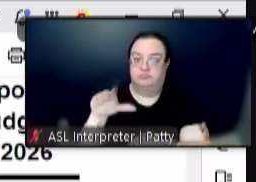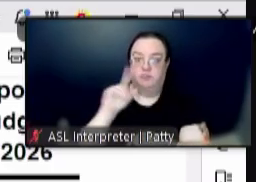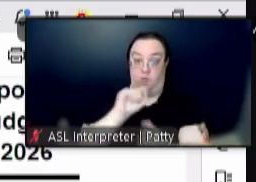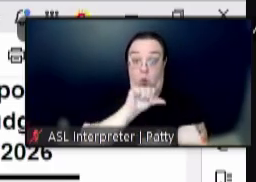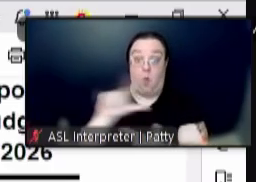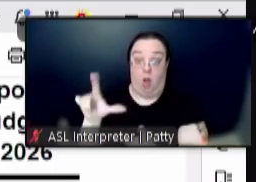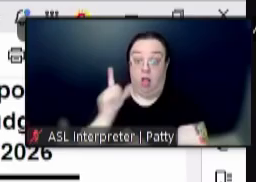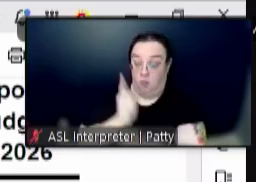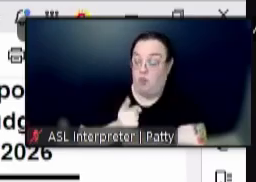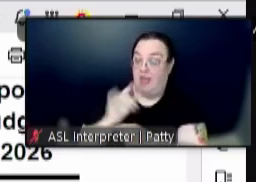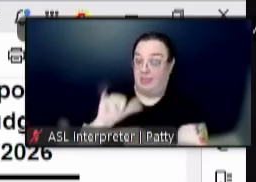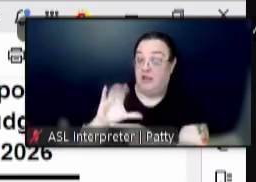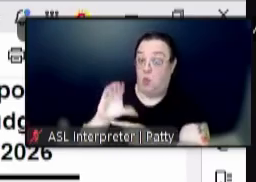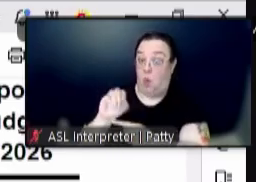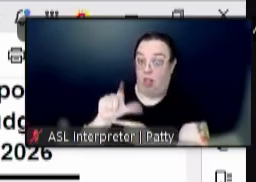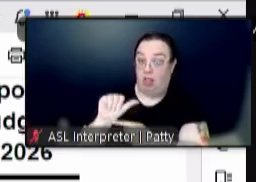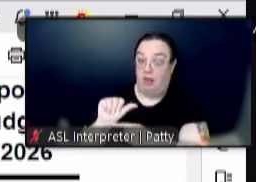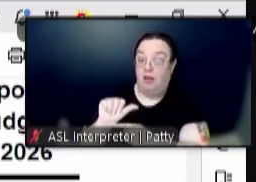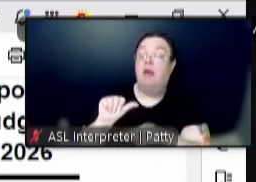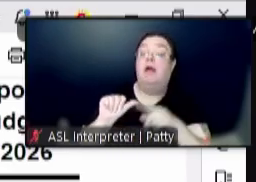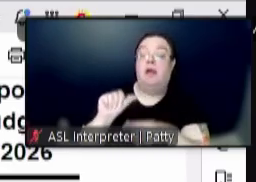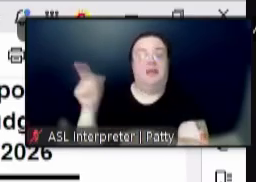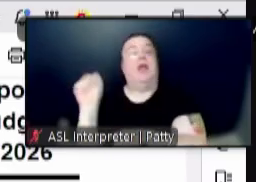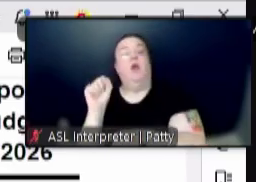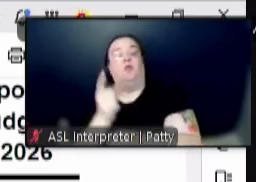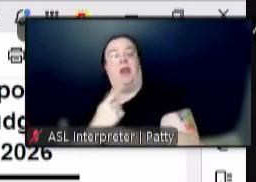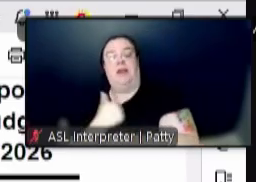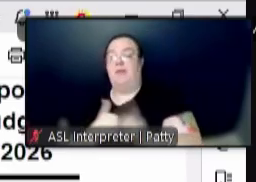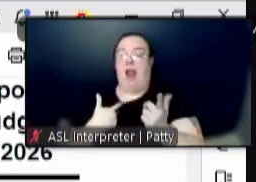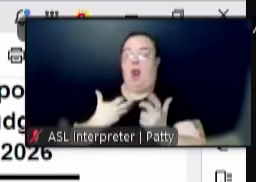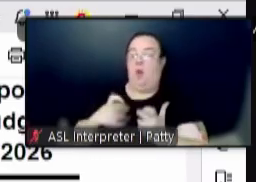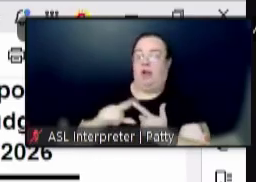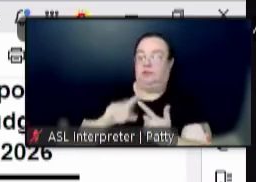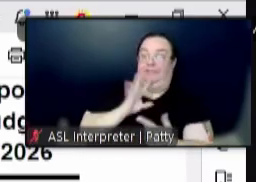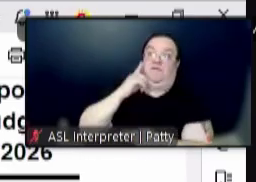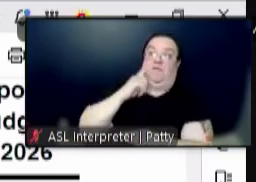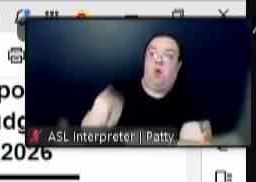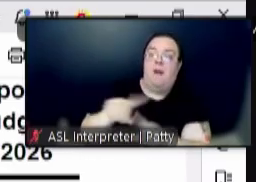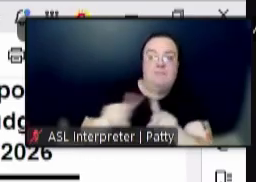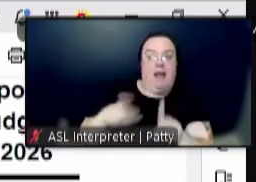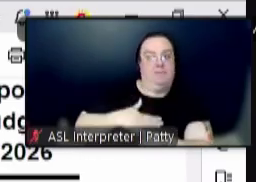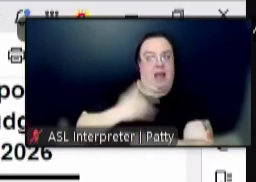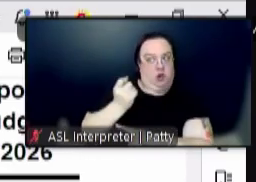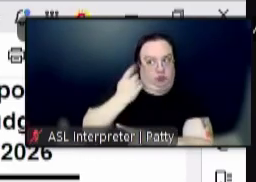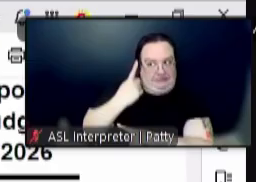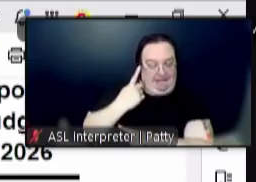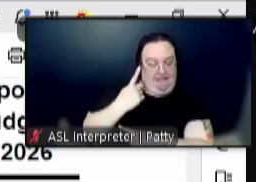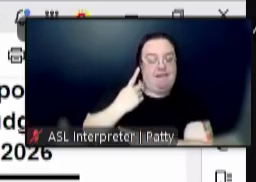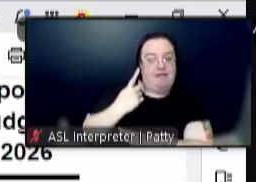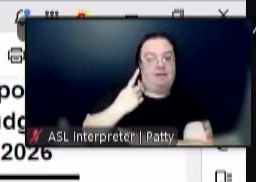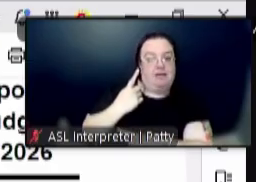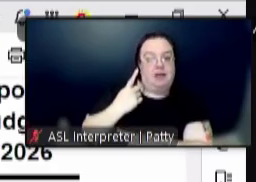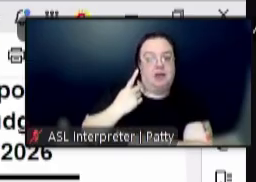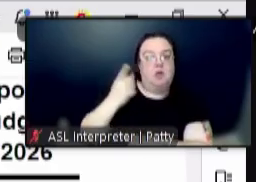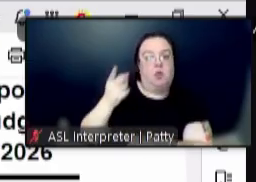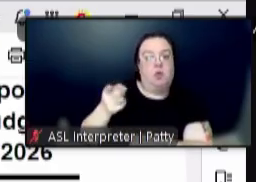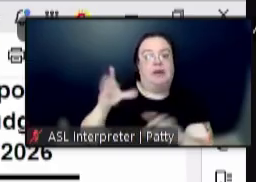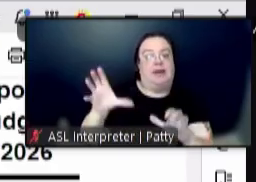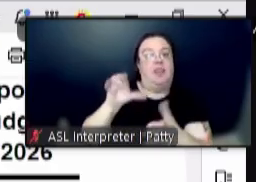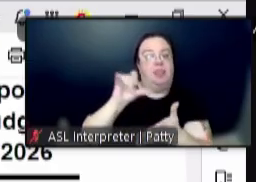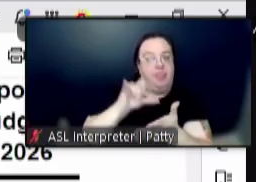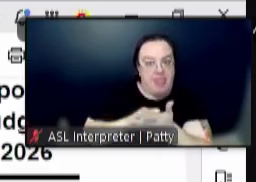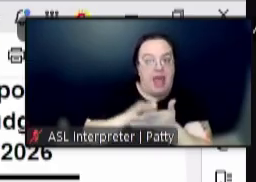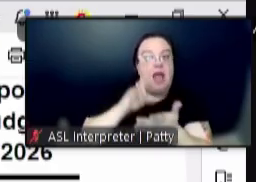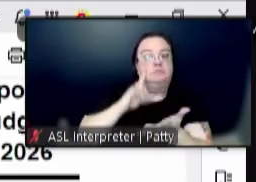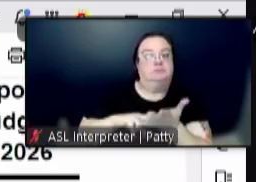Right? Yeah. That's the COLA. Yeah, right, And that's, I'm sorry. I don't want to put words in your mouth, but as I understand it, you did that in order